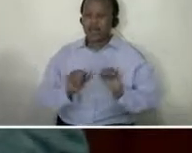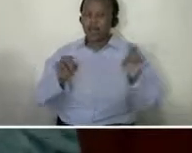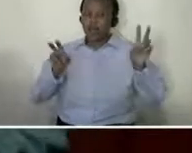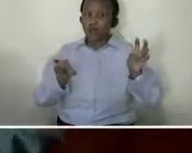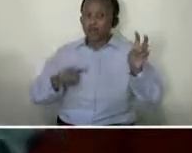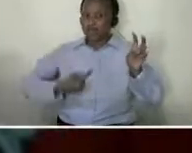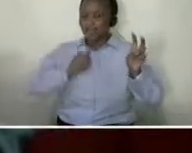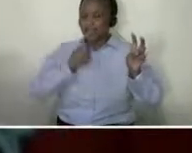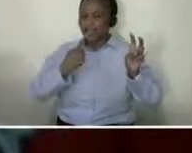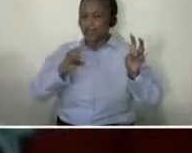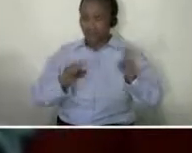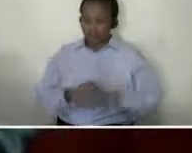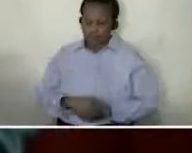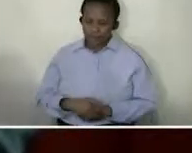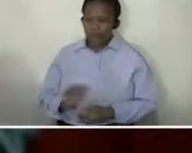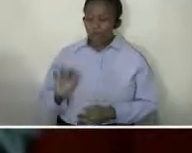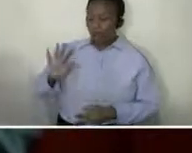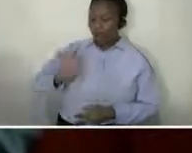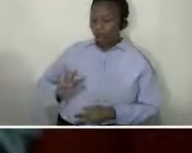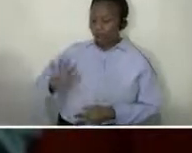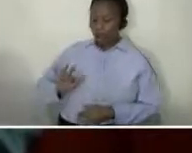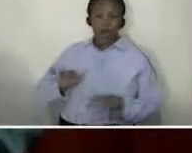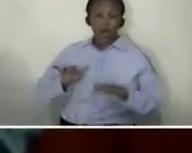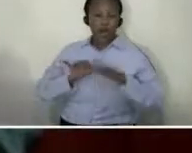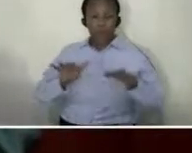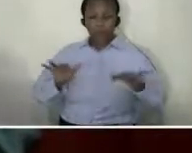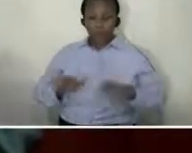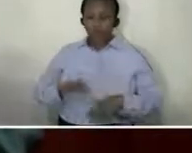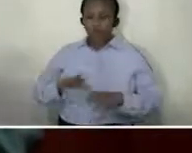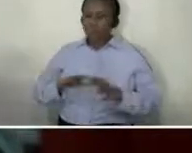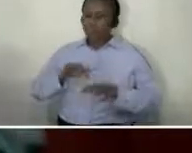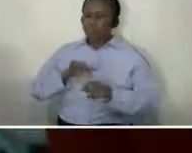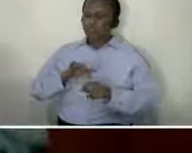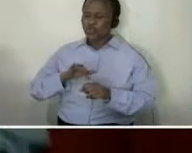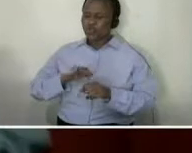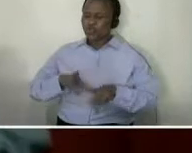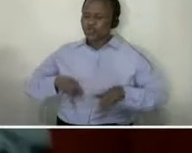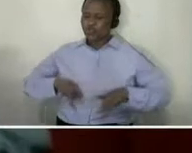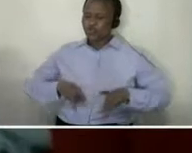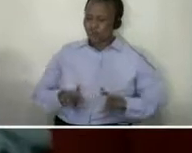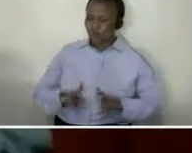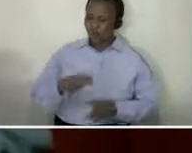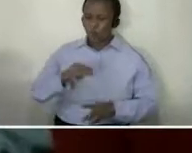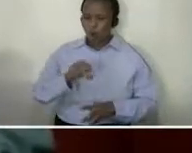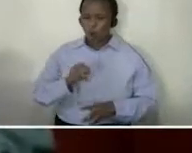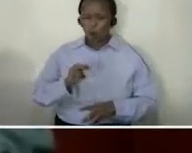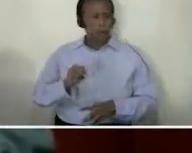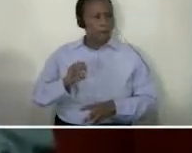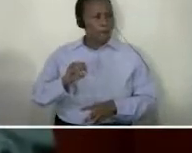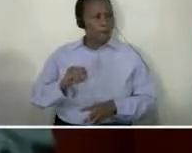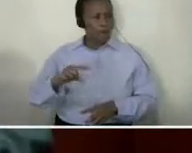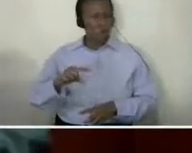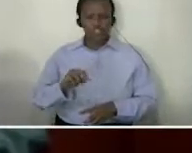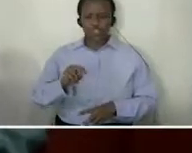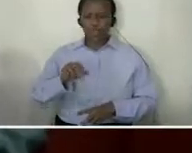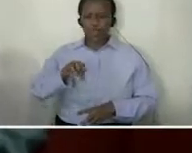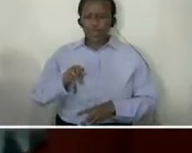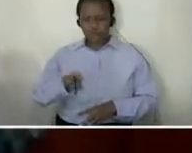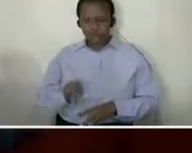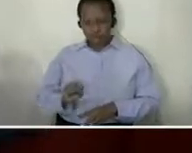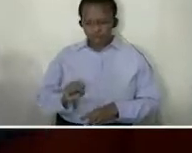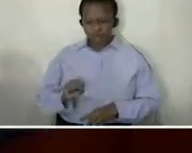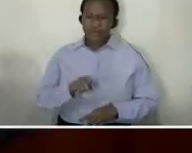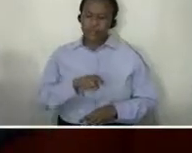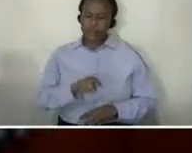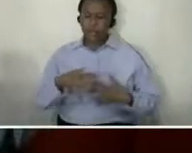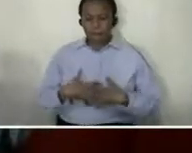people, although not a strict homogeneous race, possesses a common fundamental sentiment